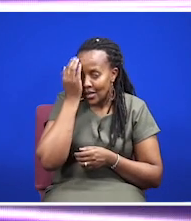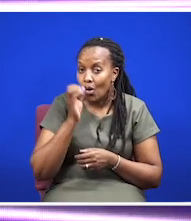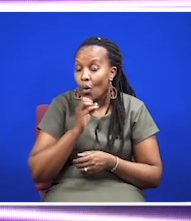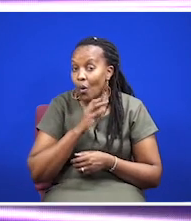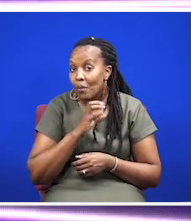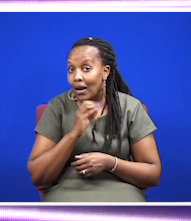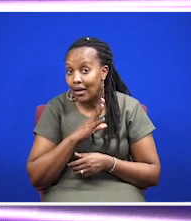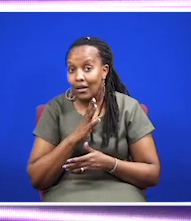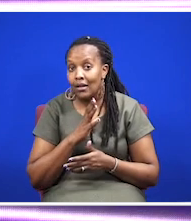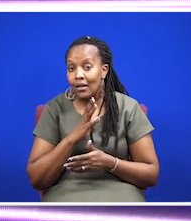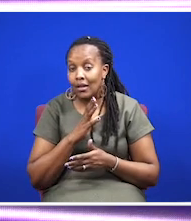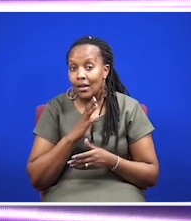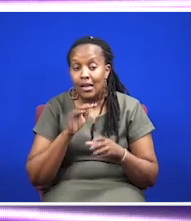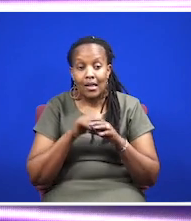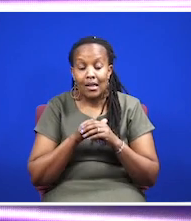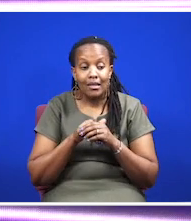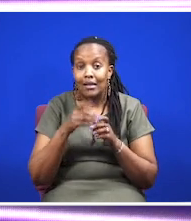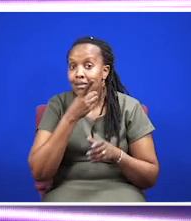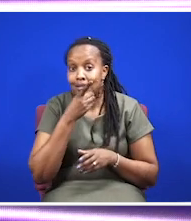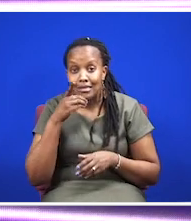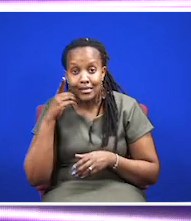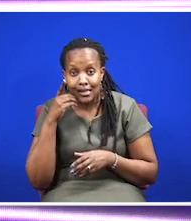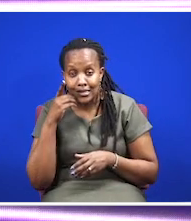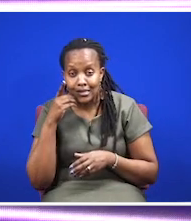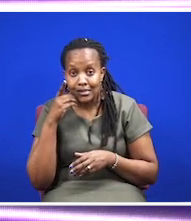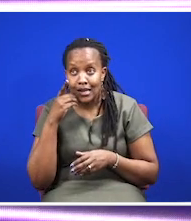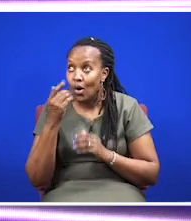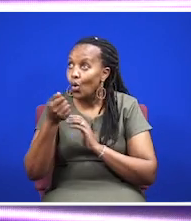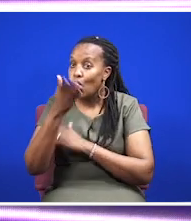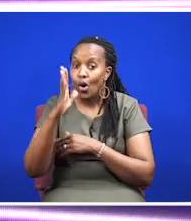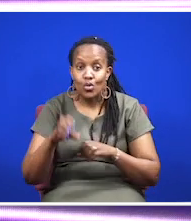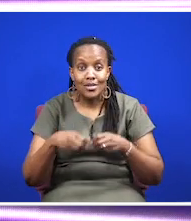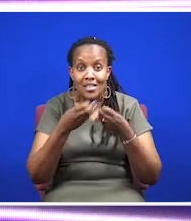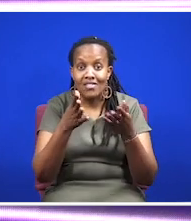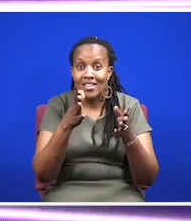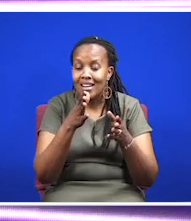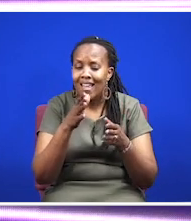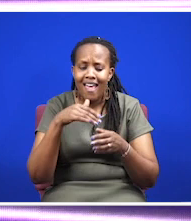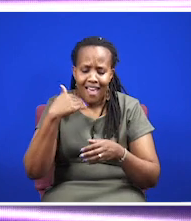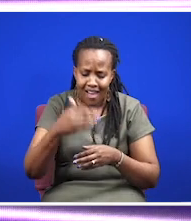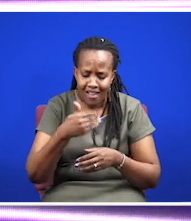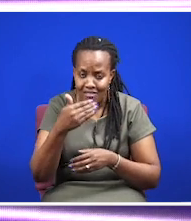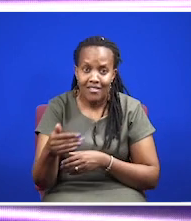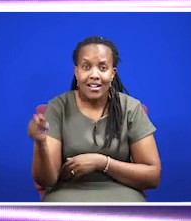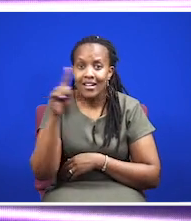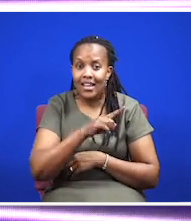of provision. They are in the wilderness and God is providing for them every day. But they get to a place